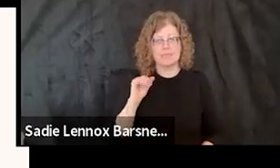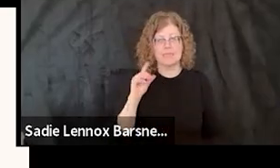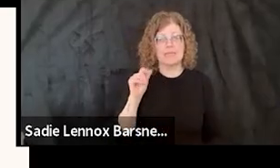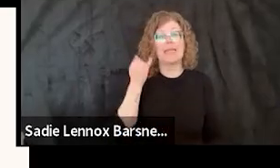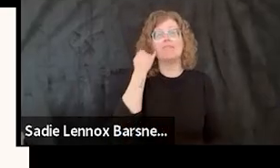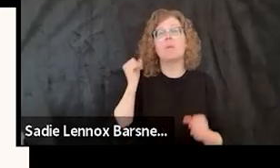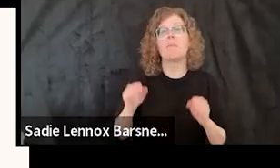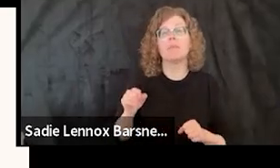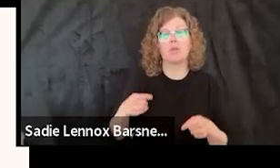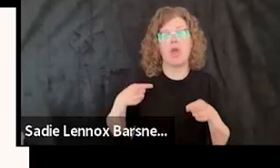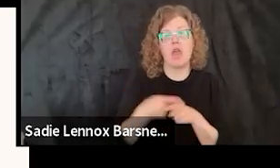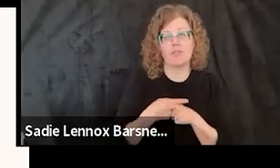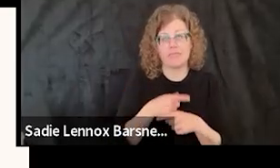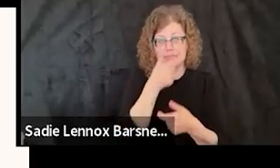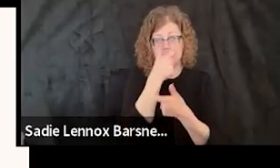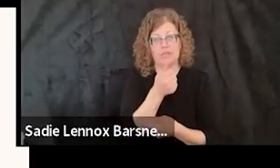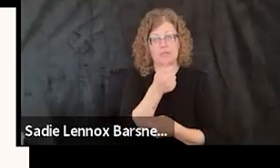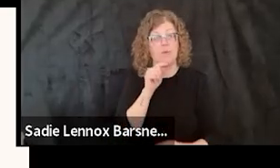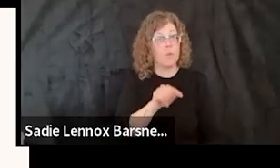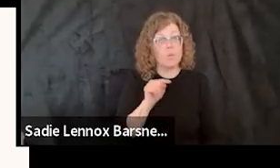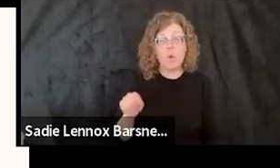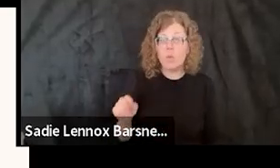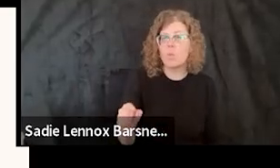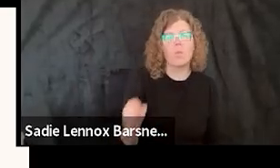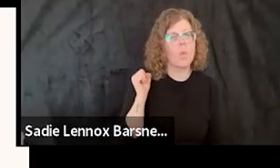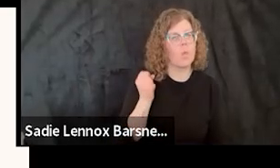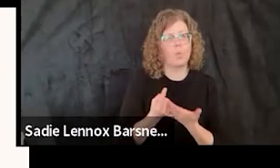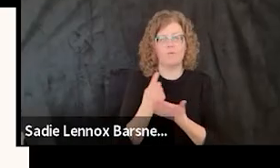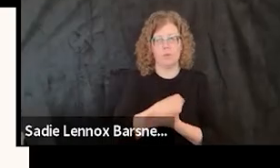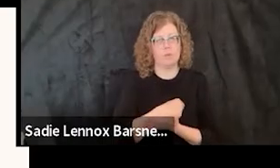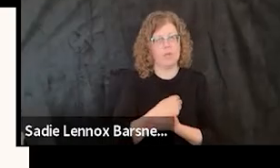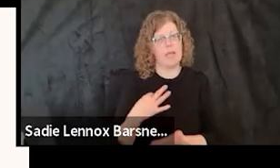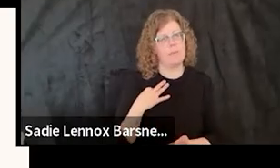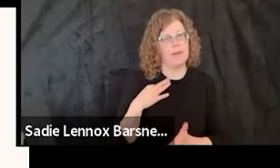not evaluate applications where there is a real or perceived conflict.